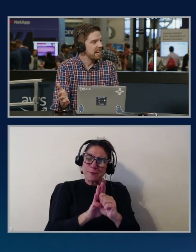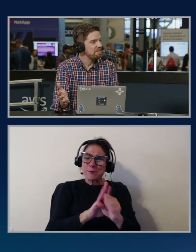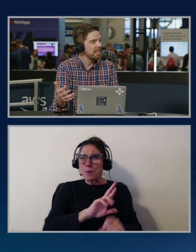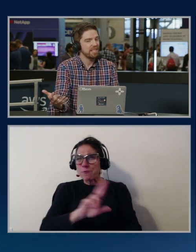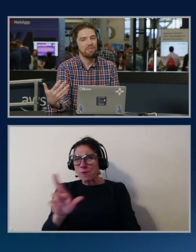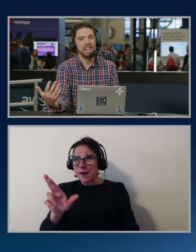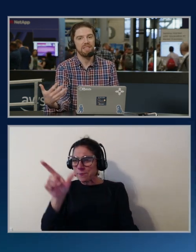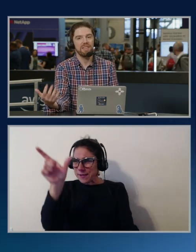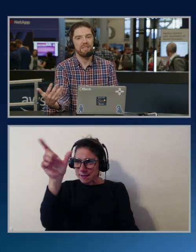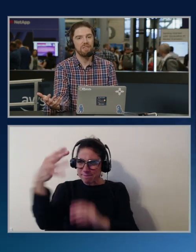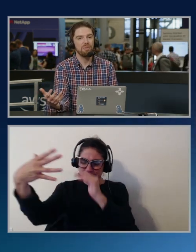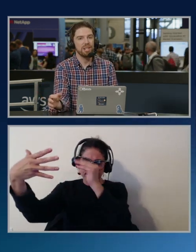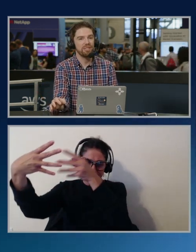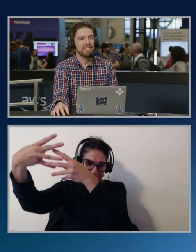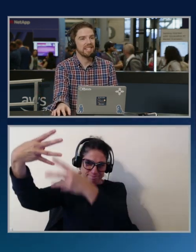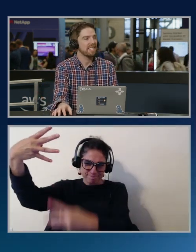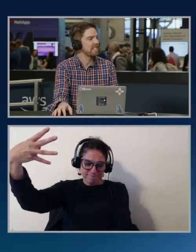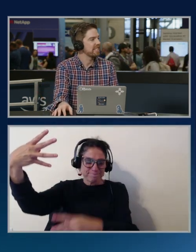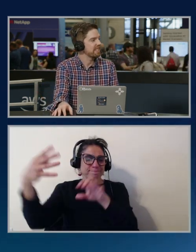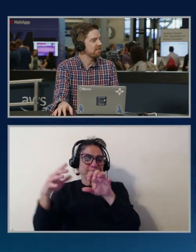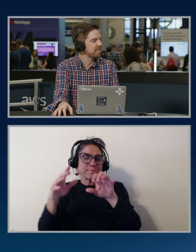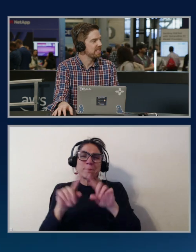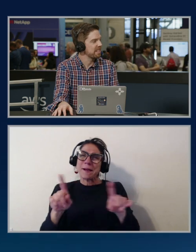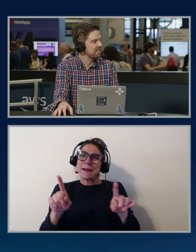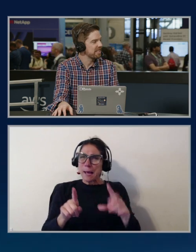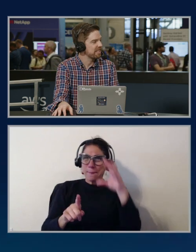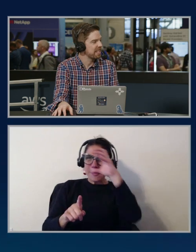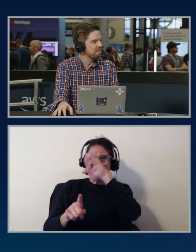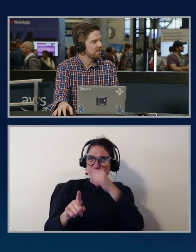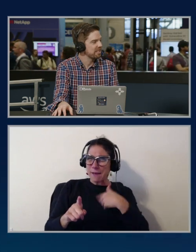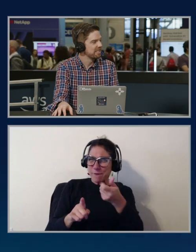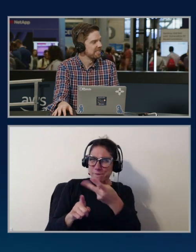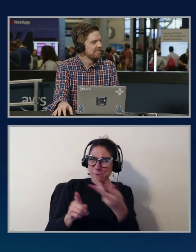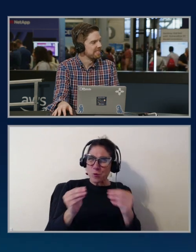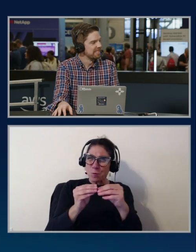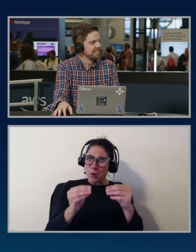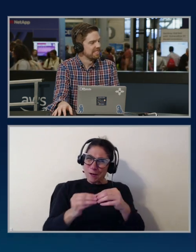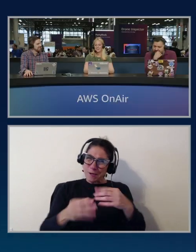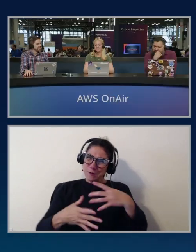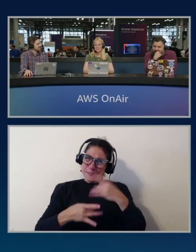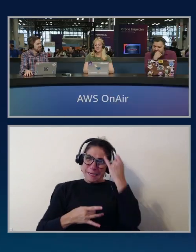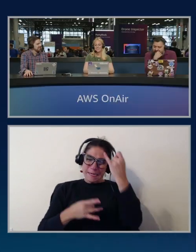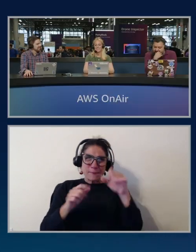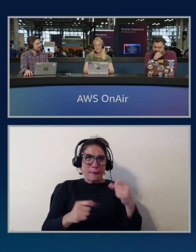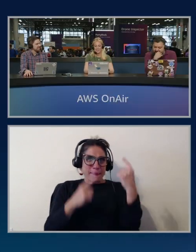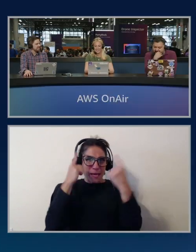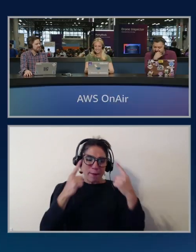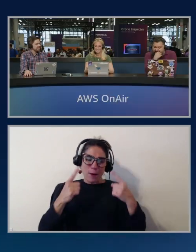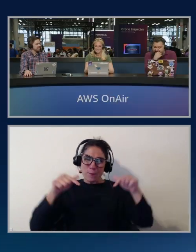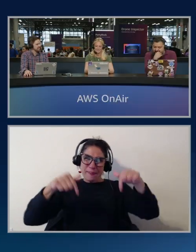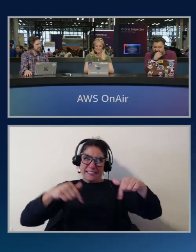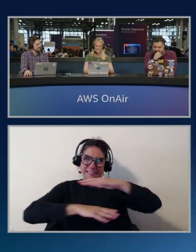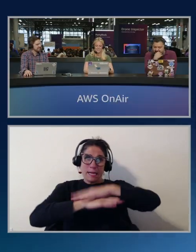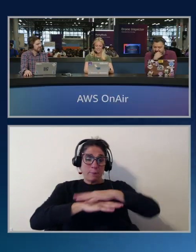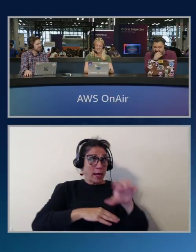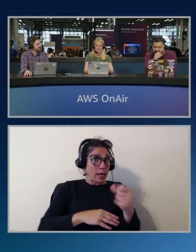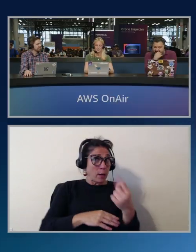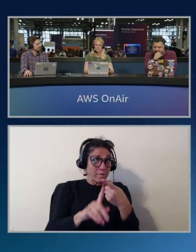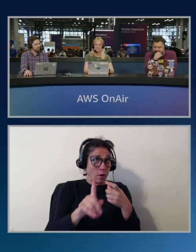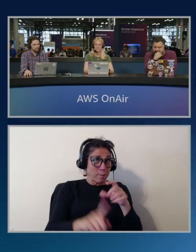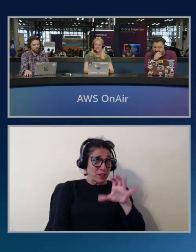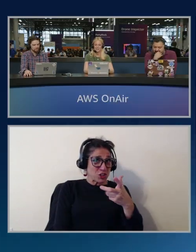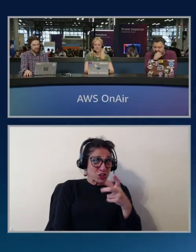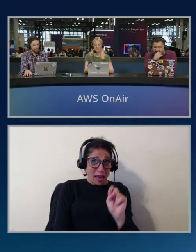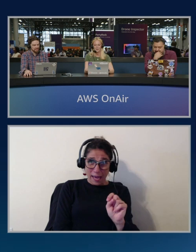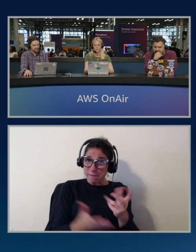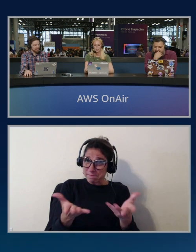But I'm guessing we have a few more interesting ideas that we can think of at this table. Let's see. Is there anyone in the chat? We're going to give the chat an